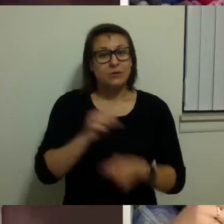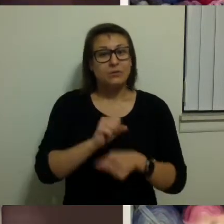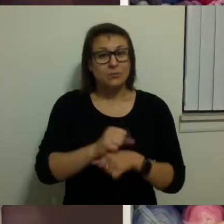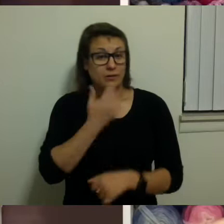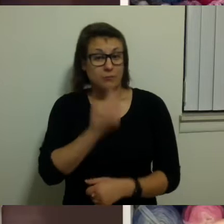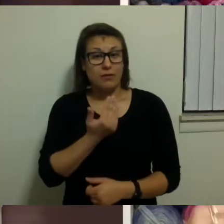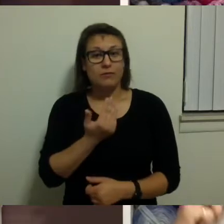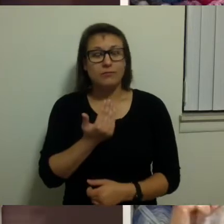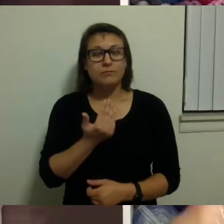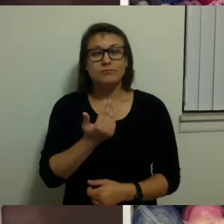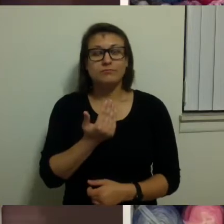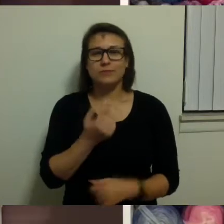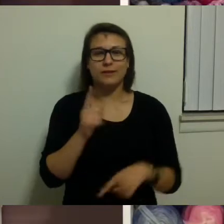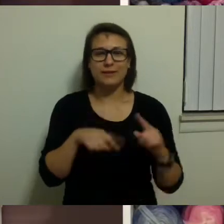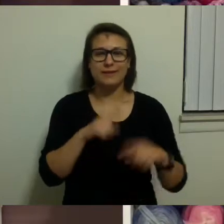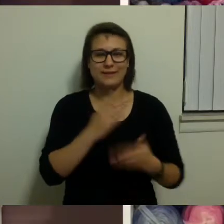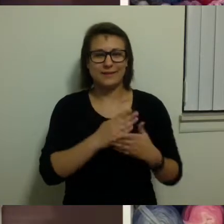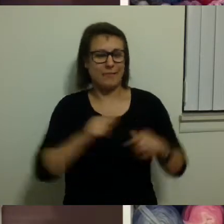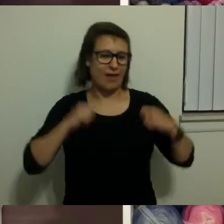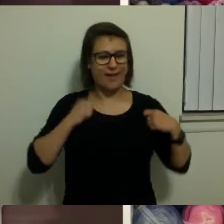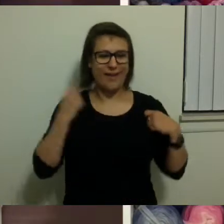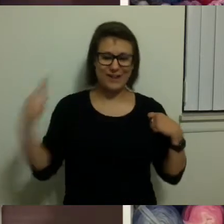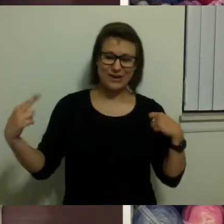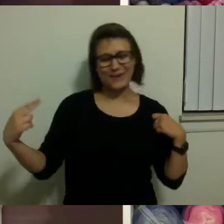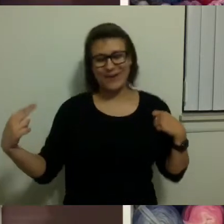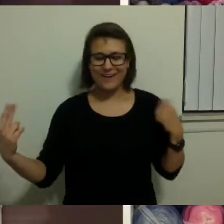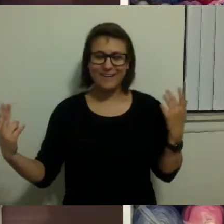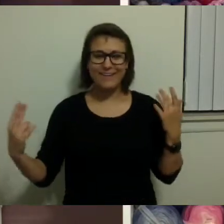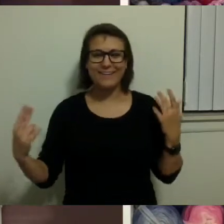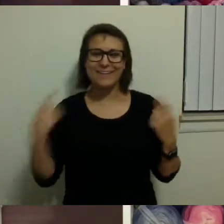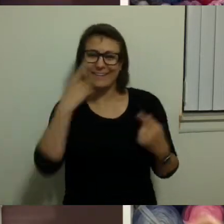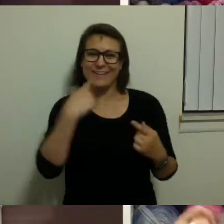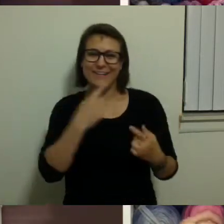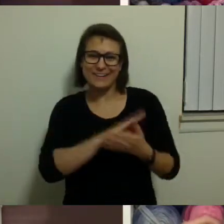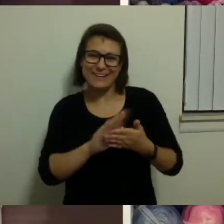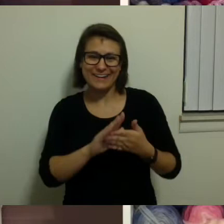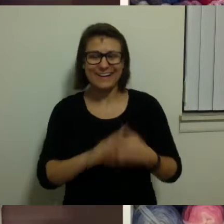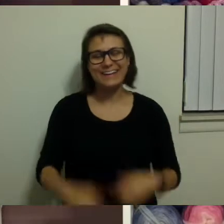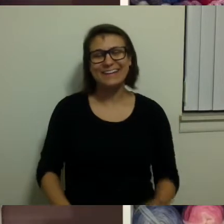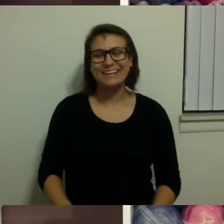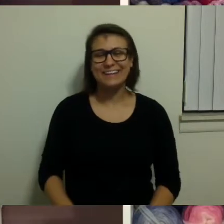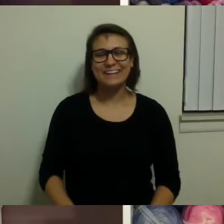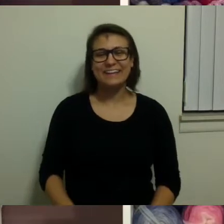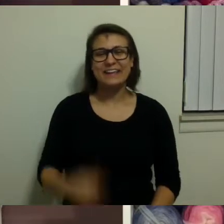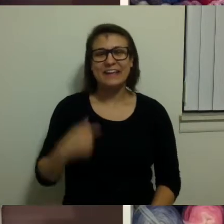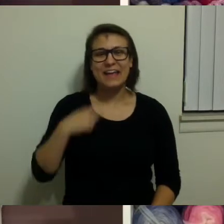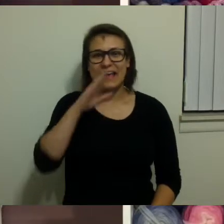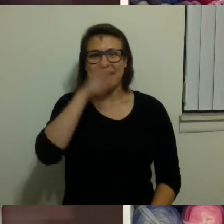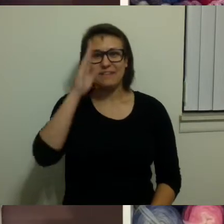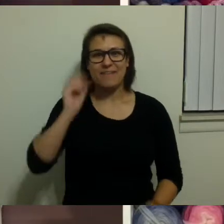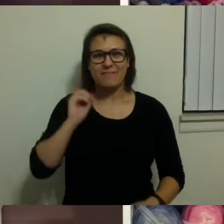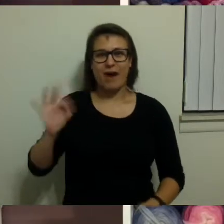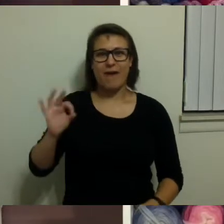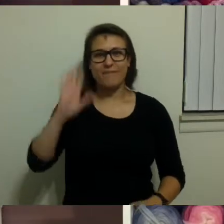really, really well. I can't stop holding it up because I'm just like, look how good this looks on me already. I'm never taking the